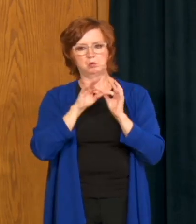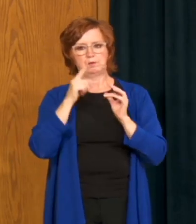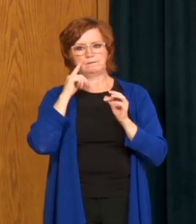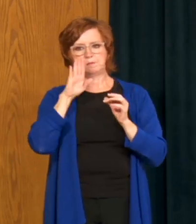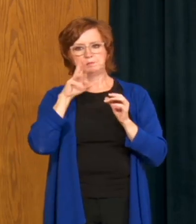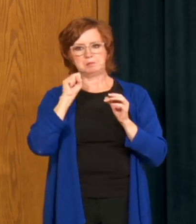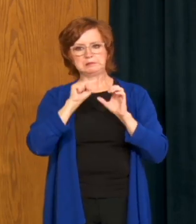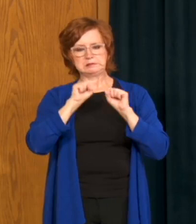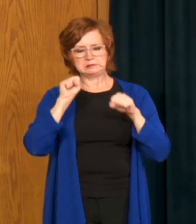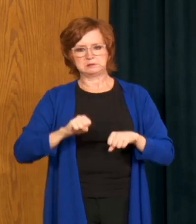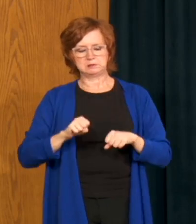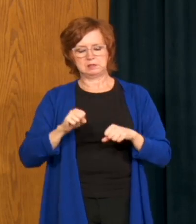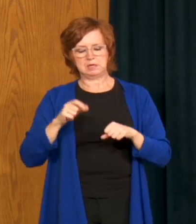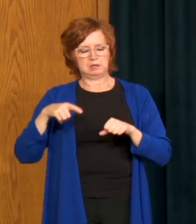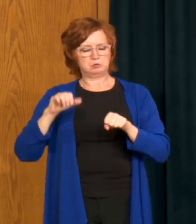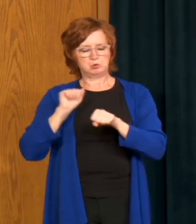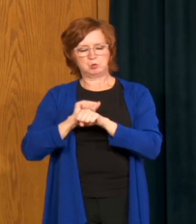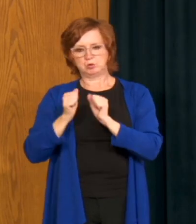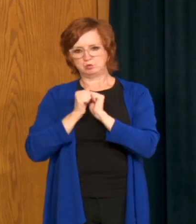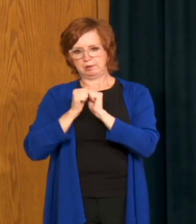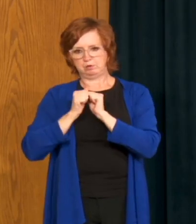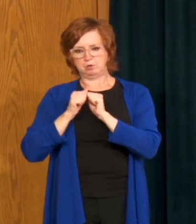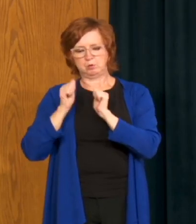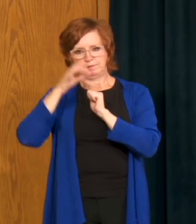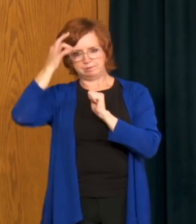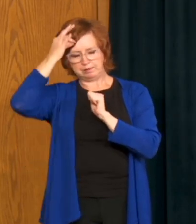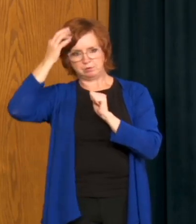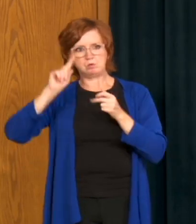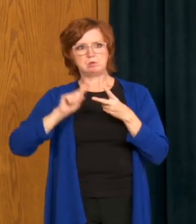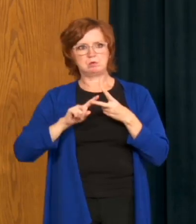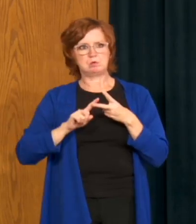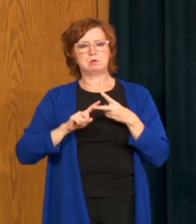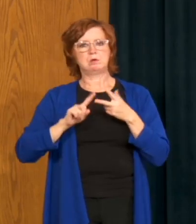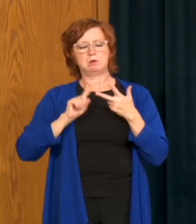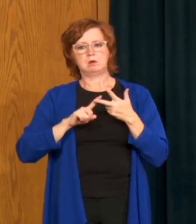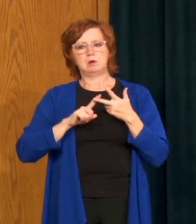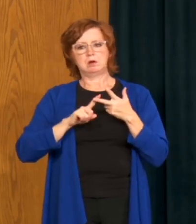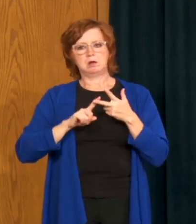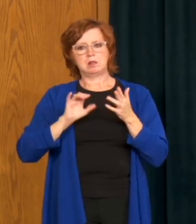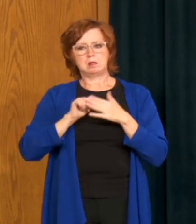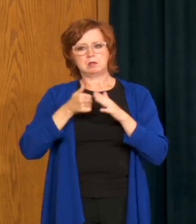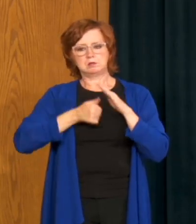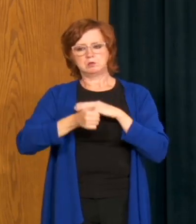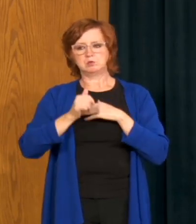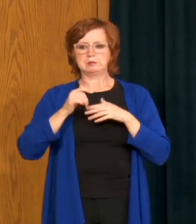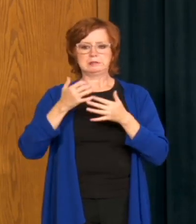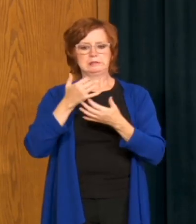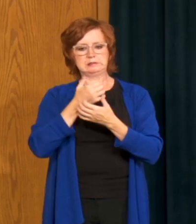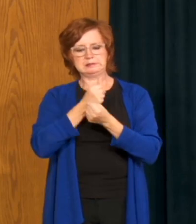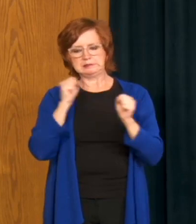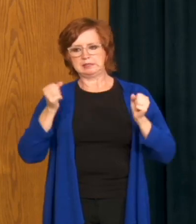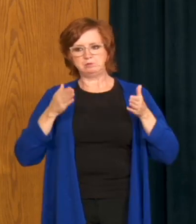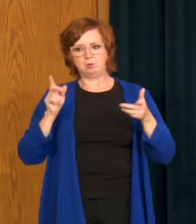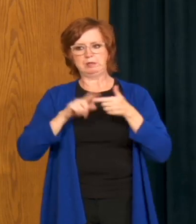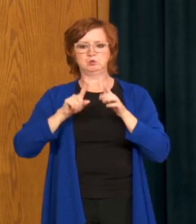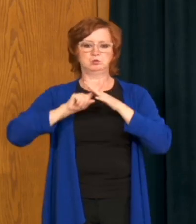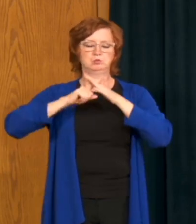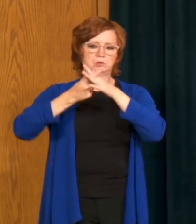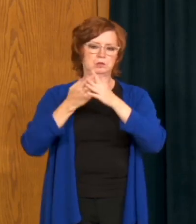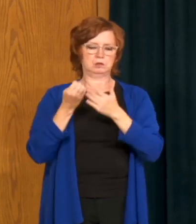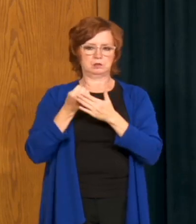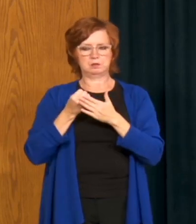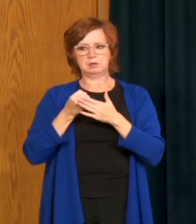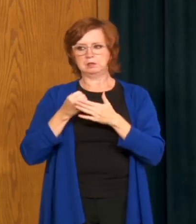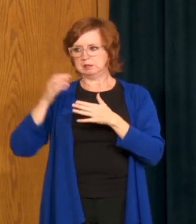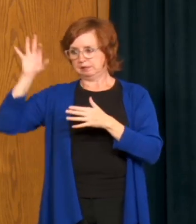And again, we're working through the details of that. That also is a part of the Safe Restart Agreement, working through what those details are with